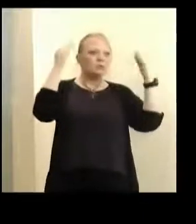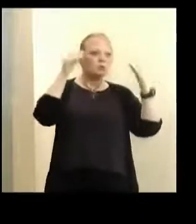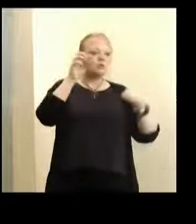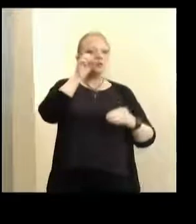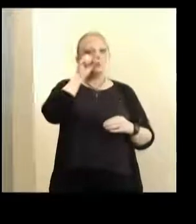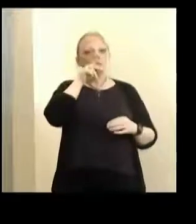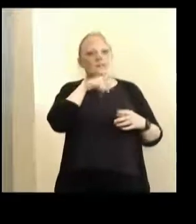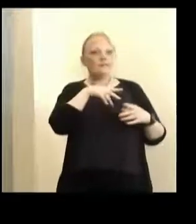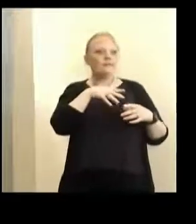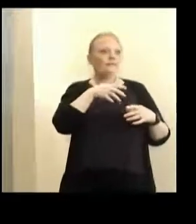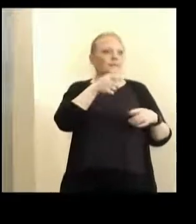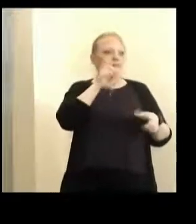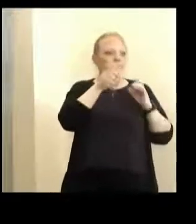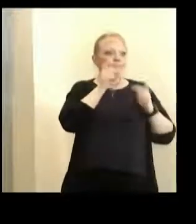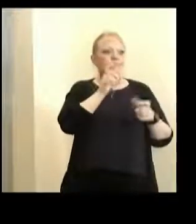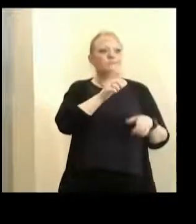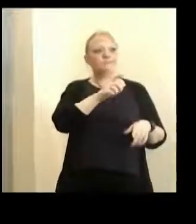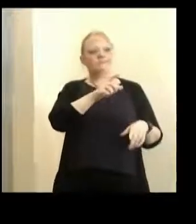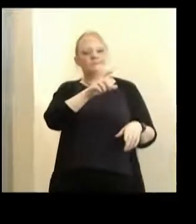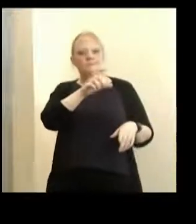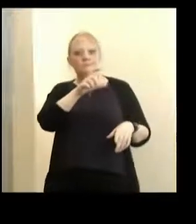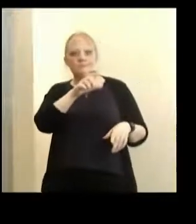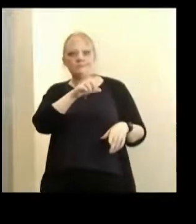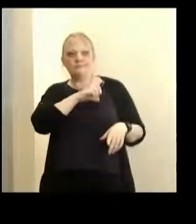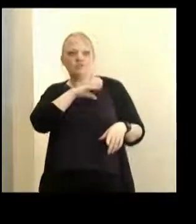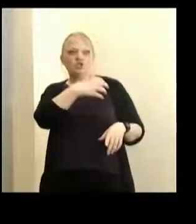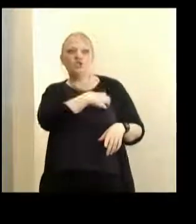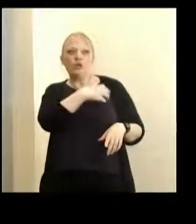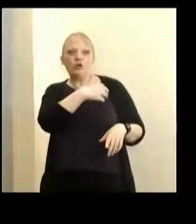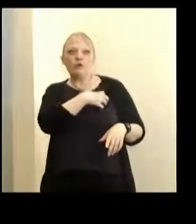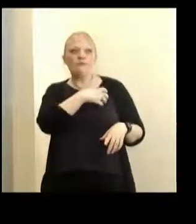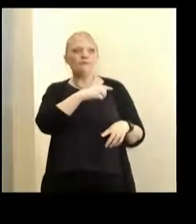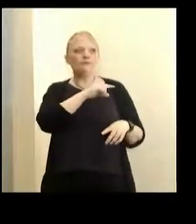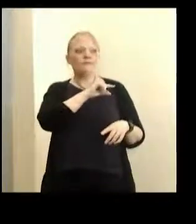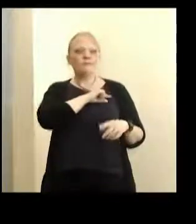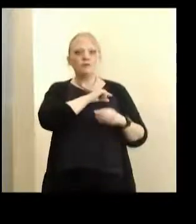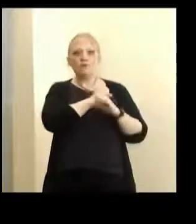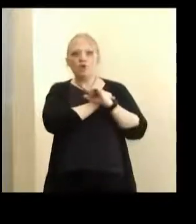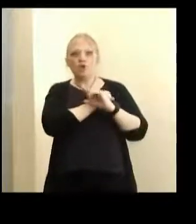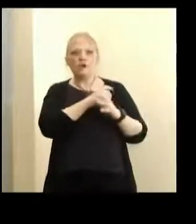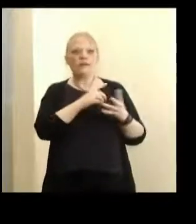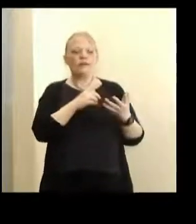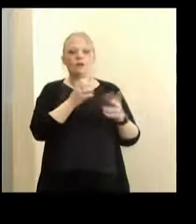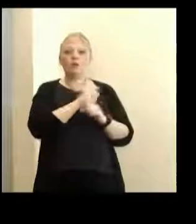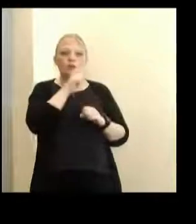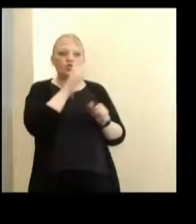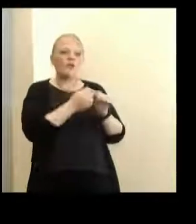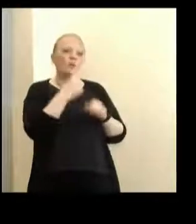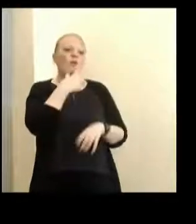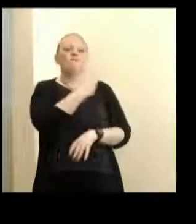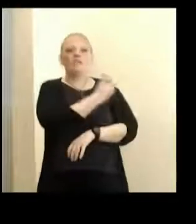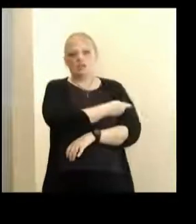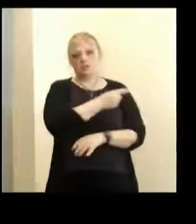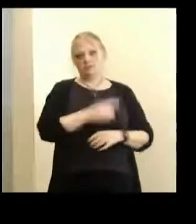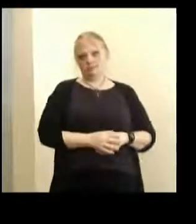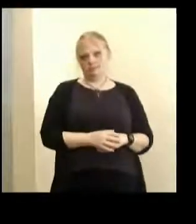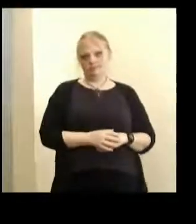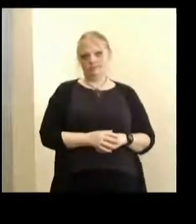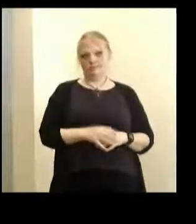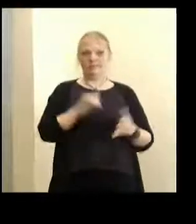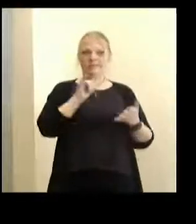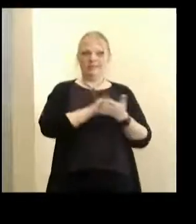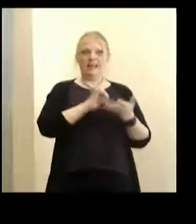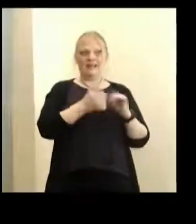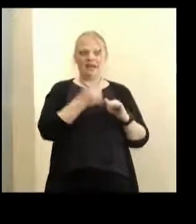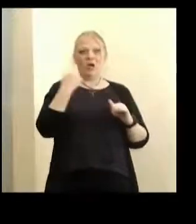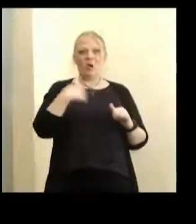sheriff's deputies, the security guards. And the best way to do it is to ensure everyone's vaccinated. That's how we're going to get out of it.